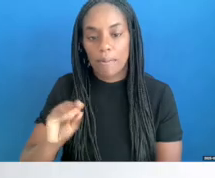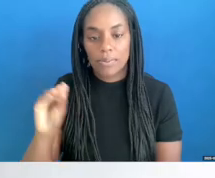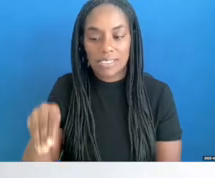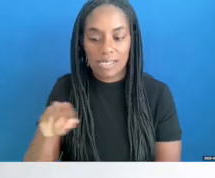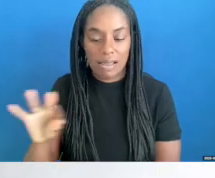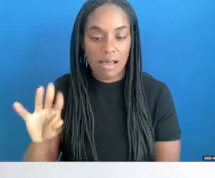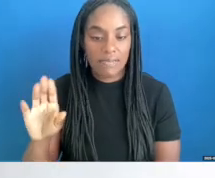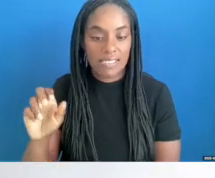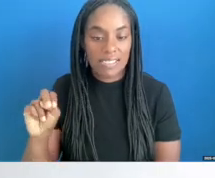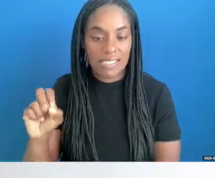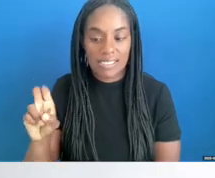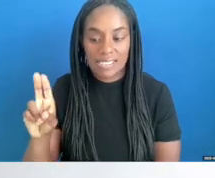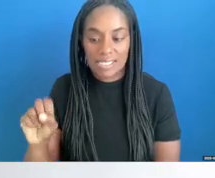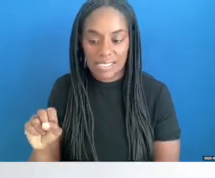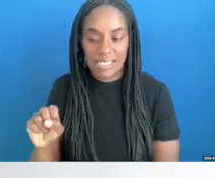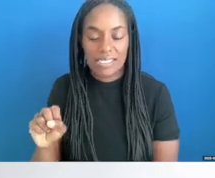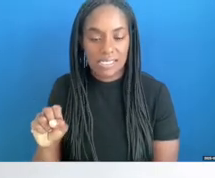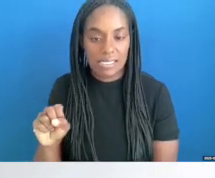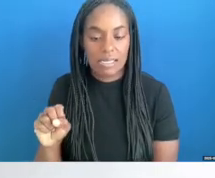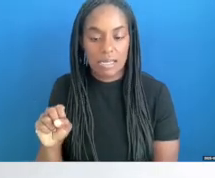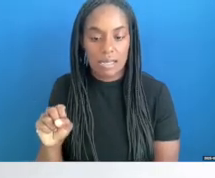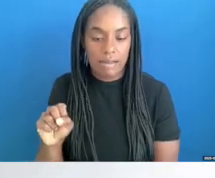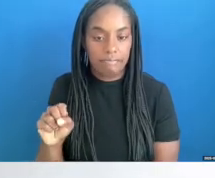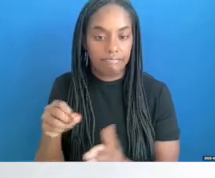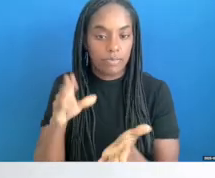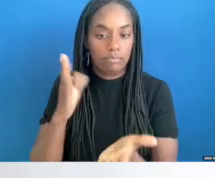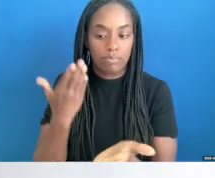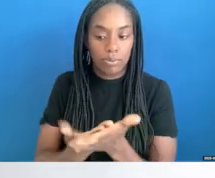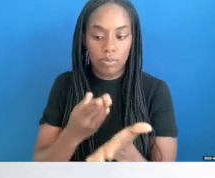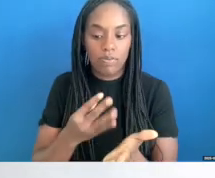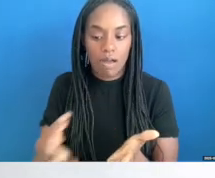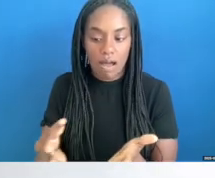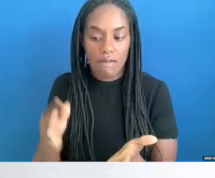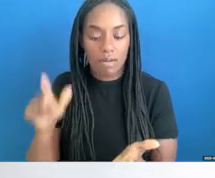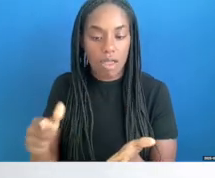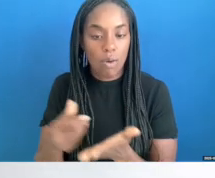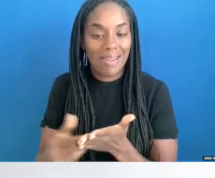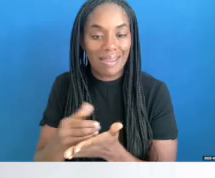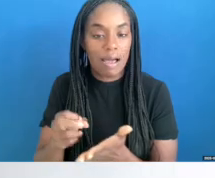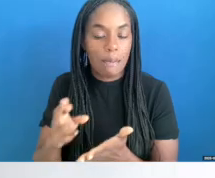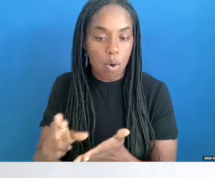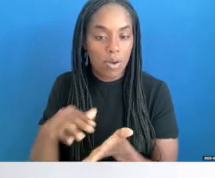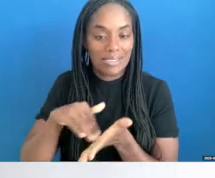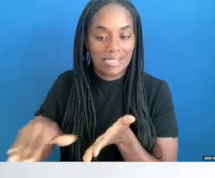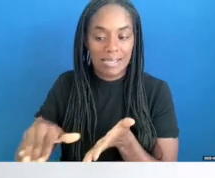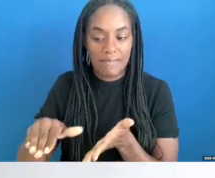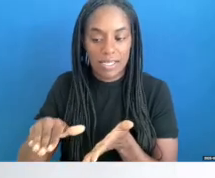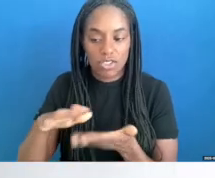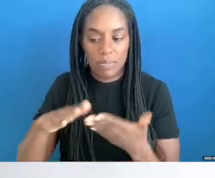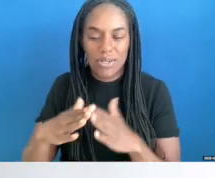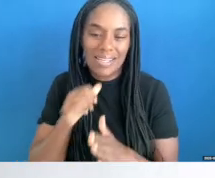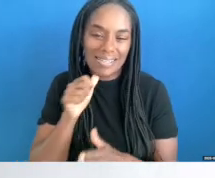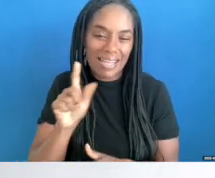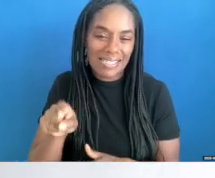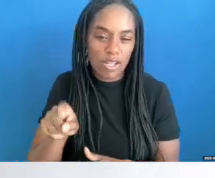census tracts within low income or disadvantaged communities and not necessarily 100%